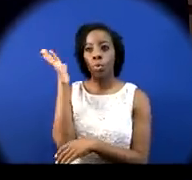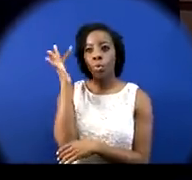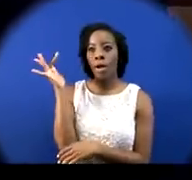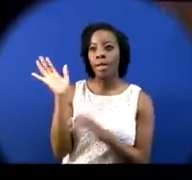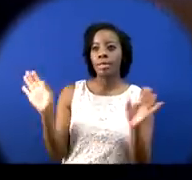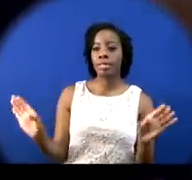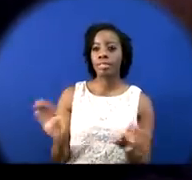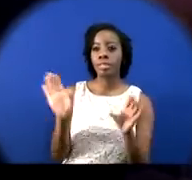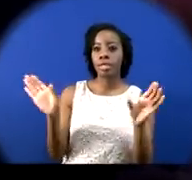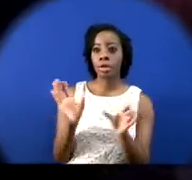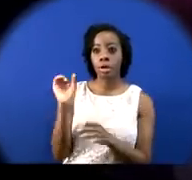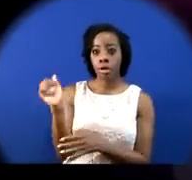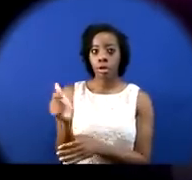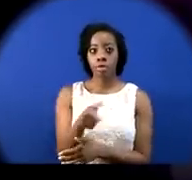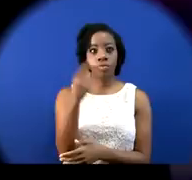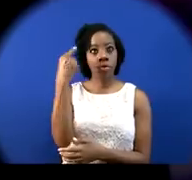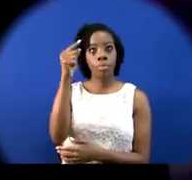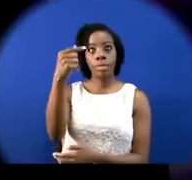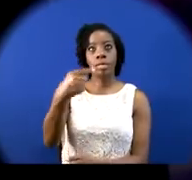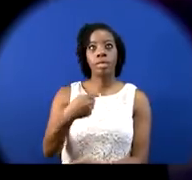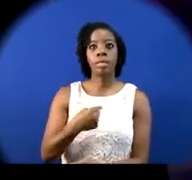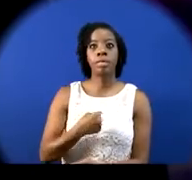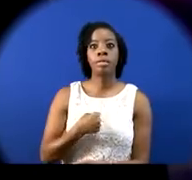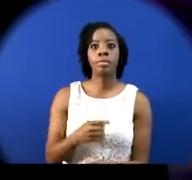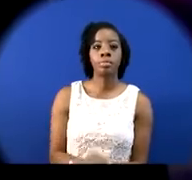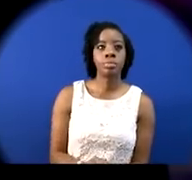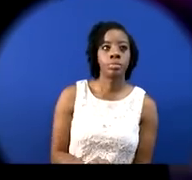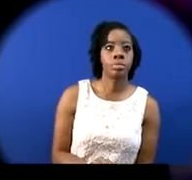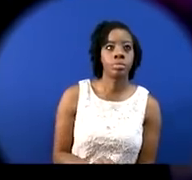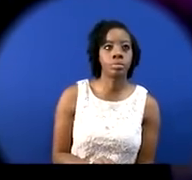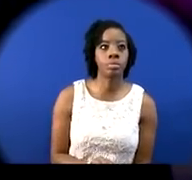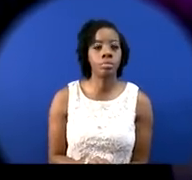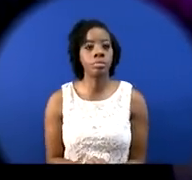all just for me.